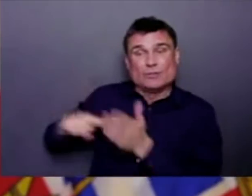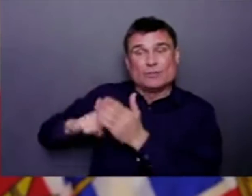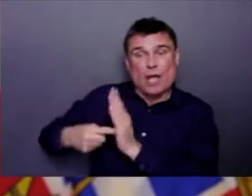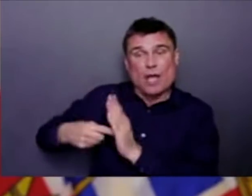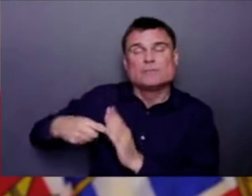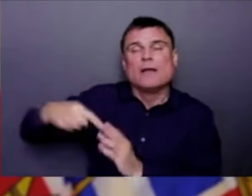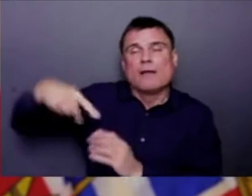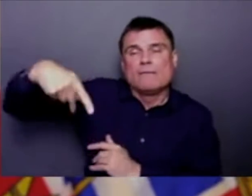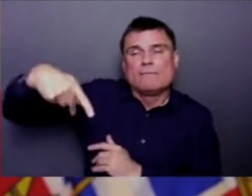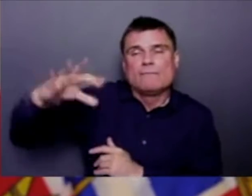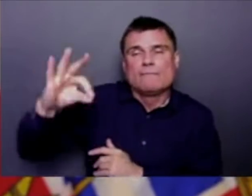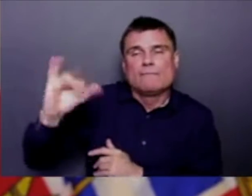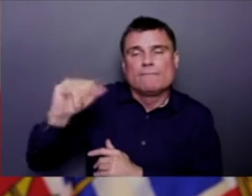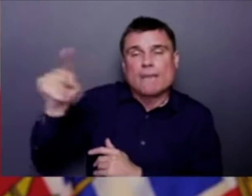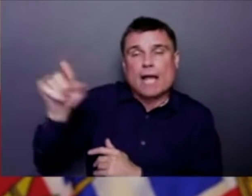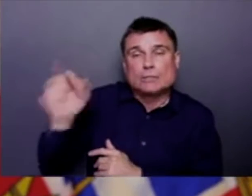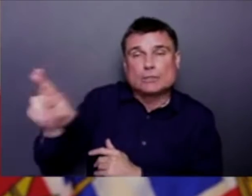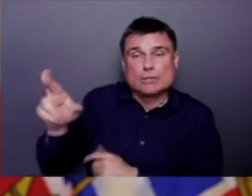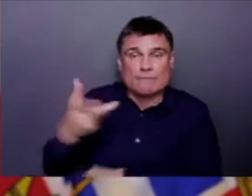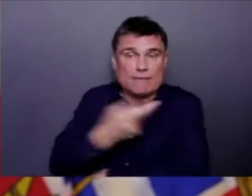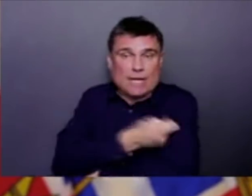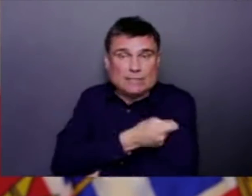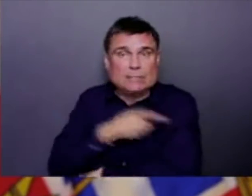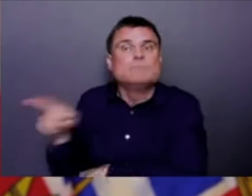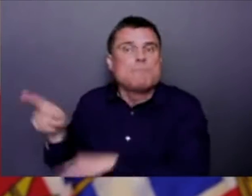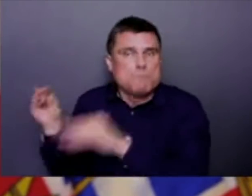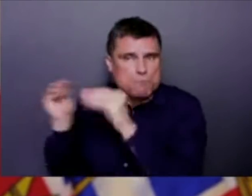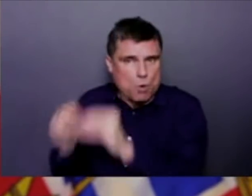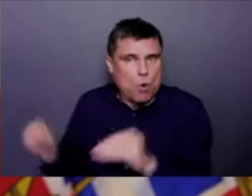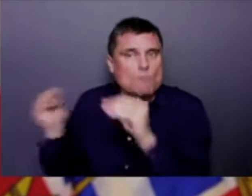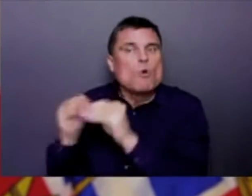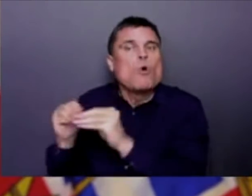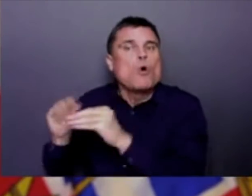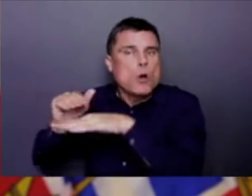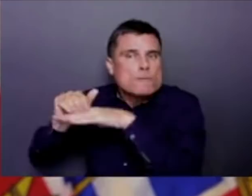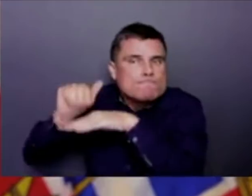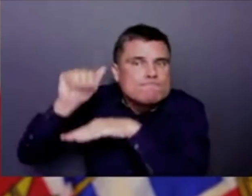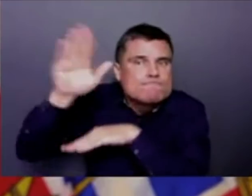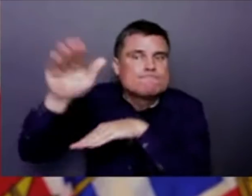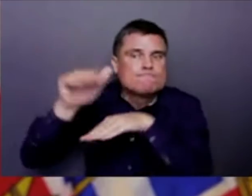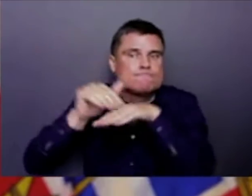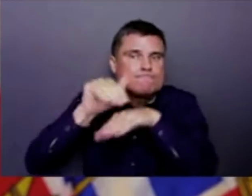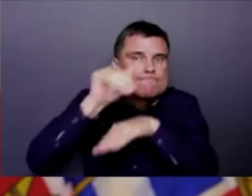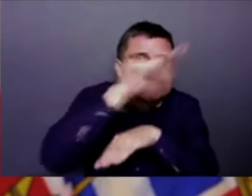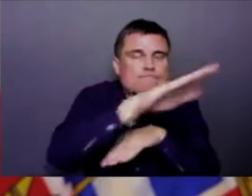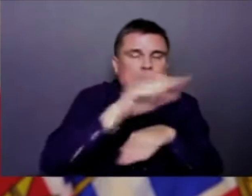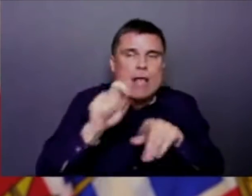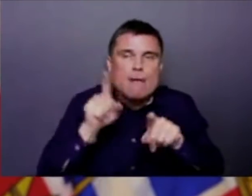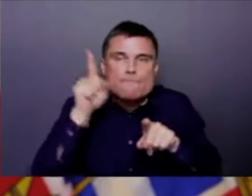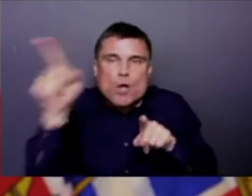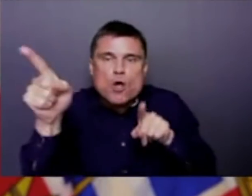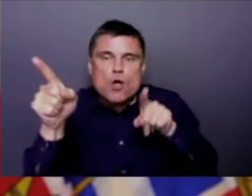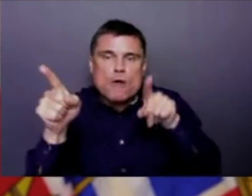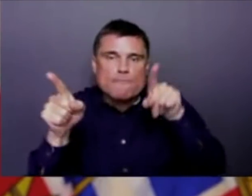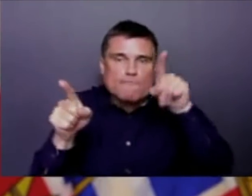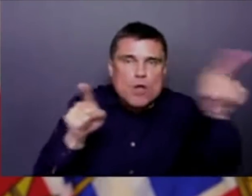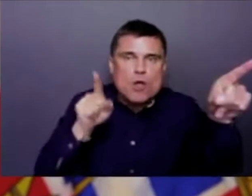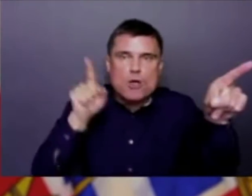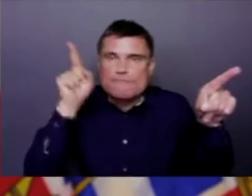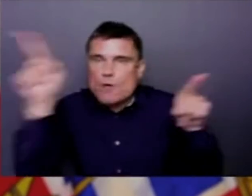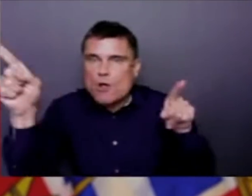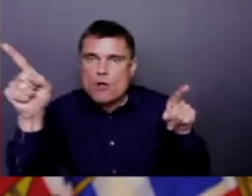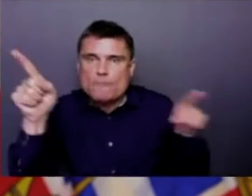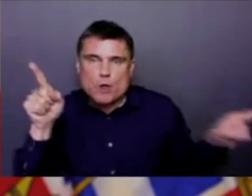to immunize residents of long-term care homes in some areas in the north and interior, but particularly in the Fraser